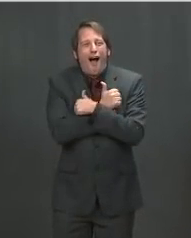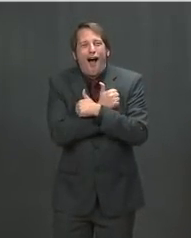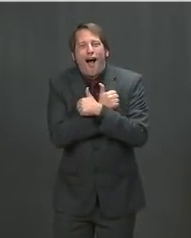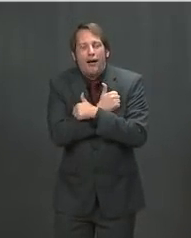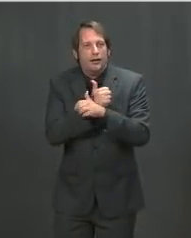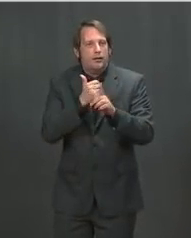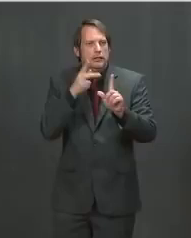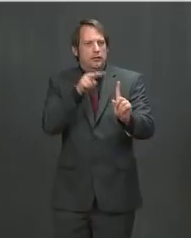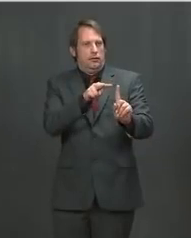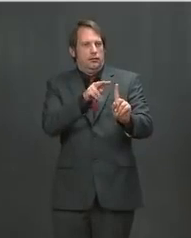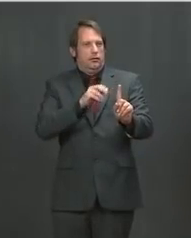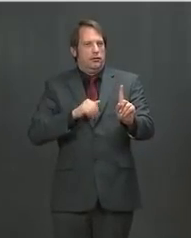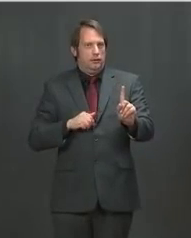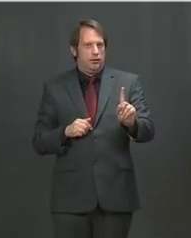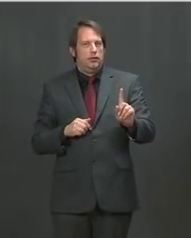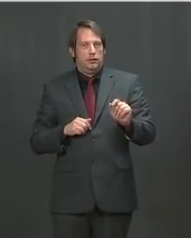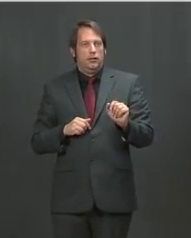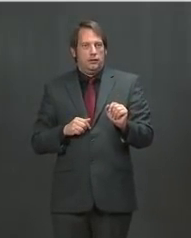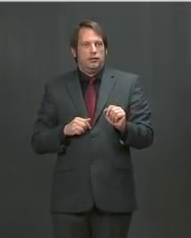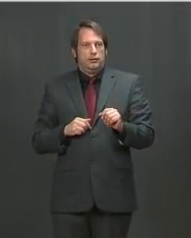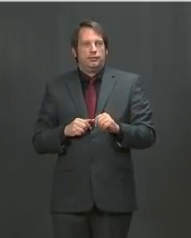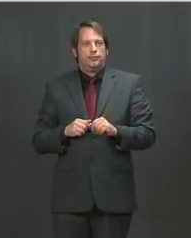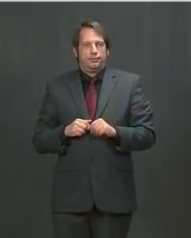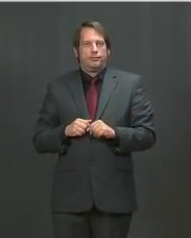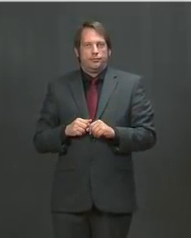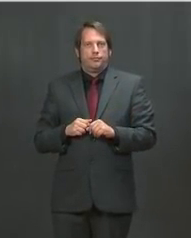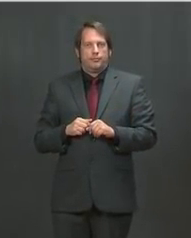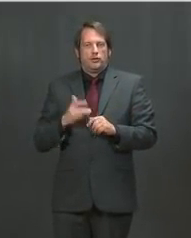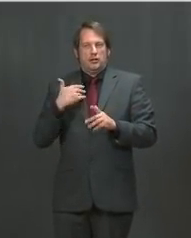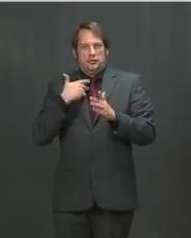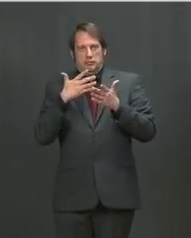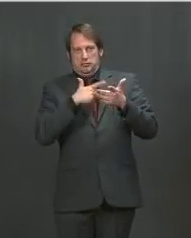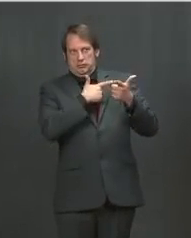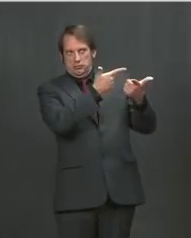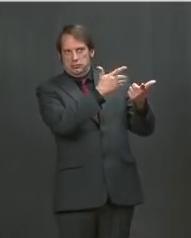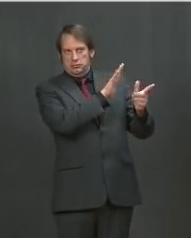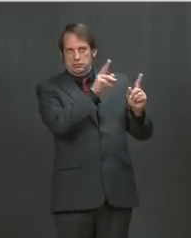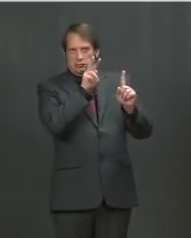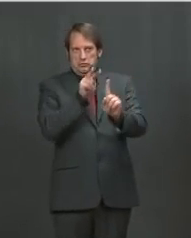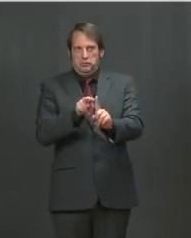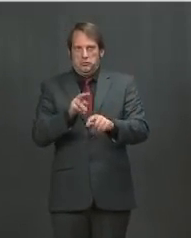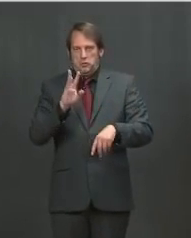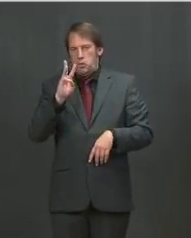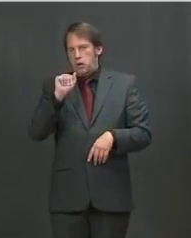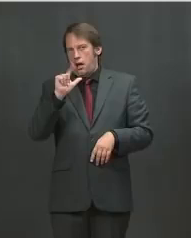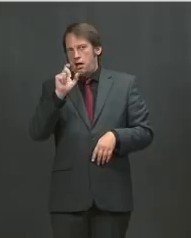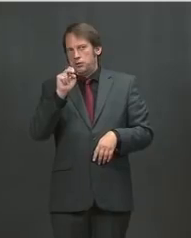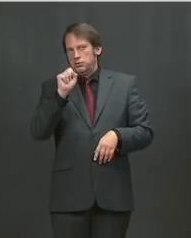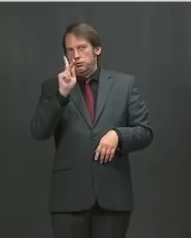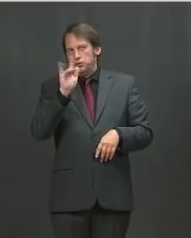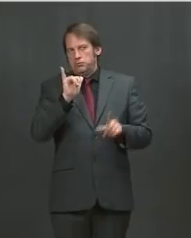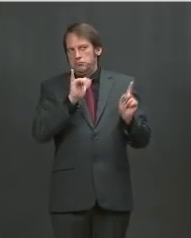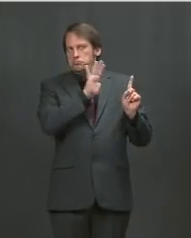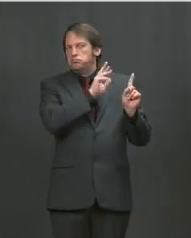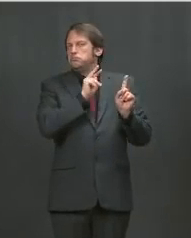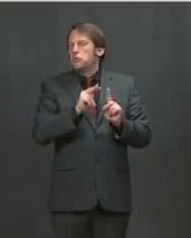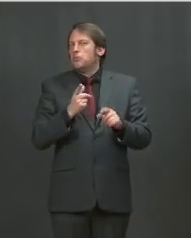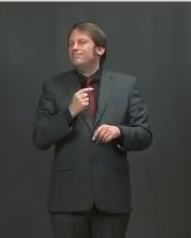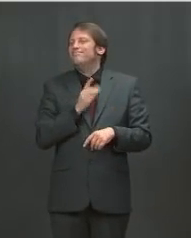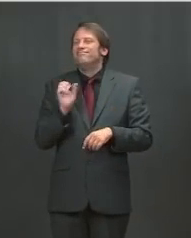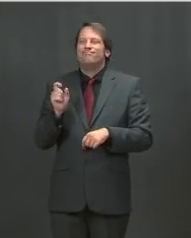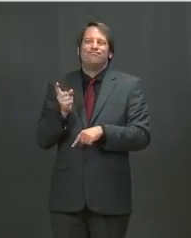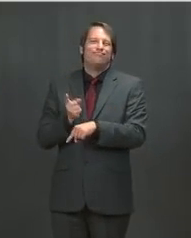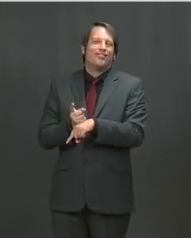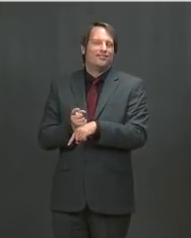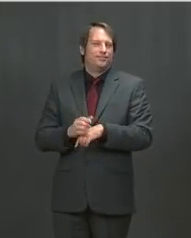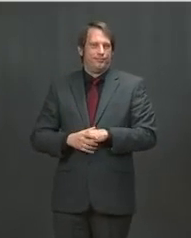describe what their view of the question. Yeah, I think you're right on, Andy. We are working to vaccinate